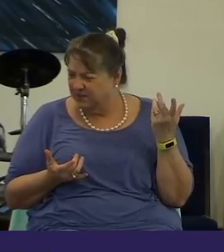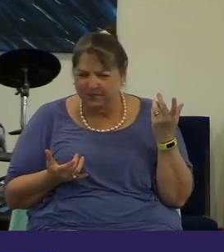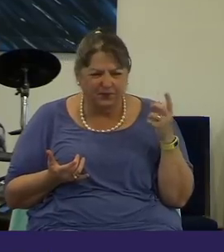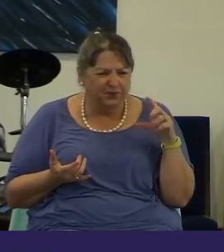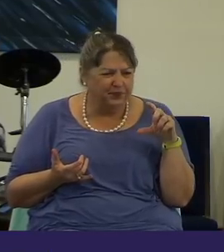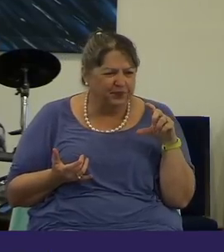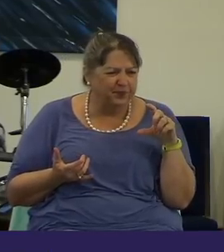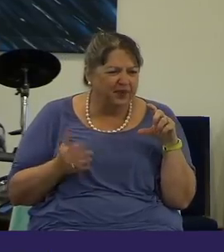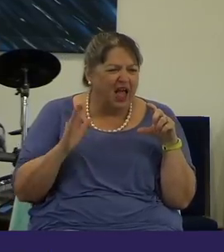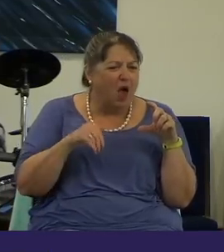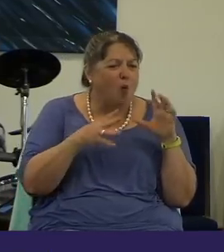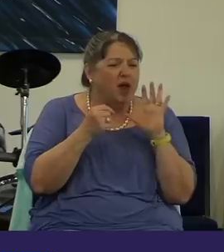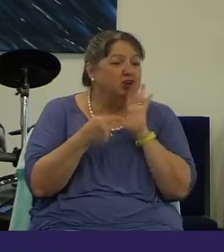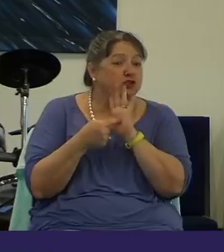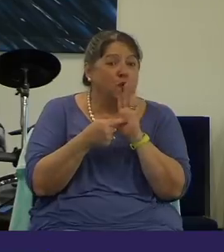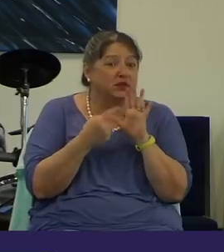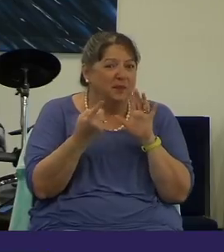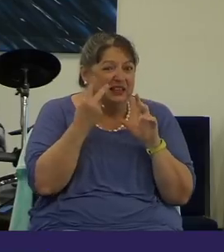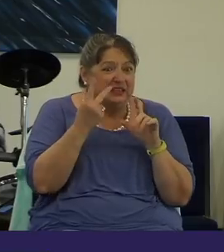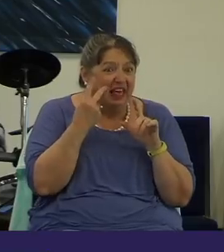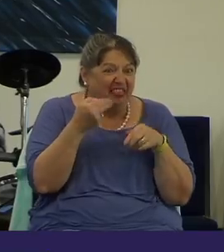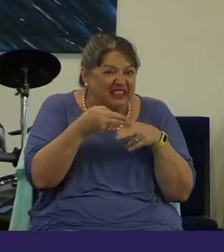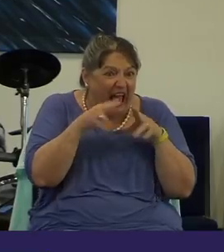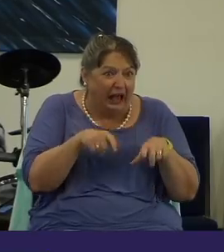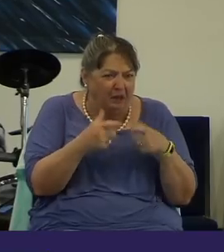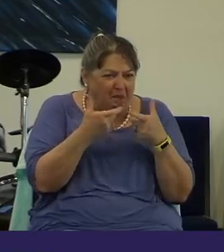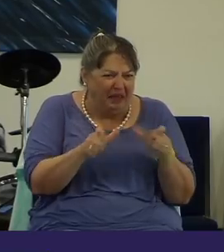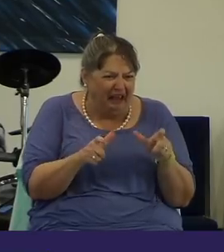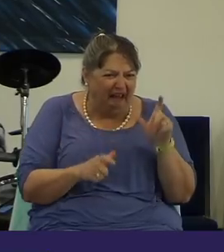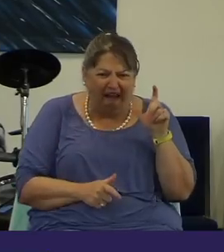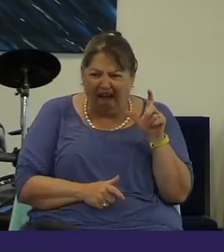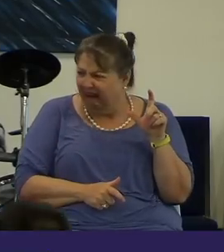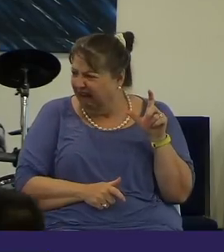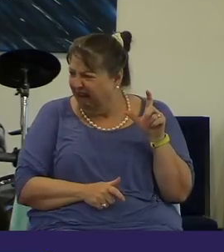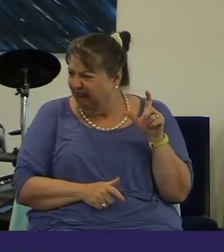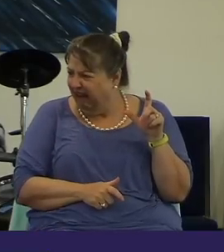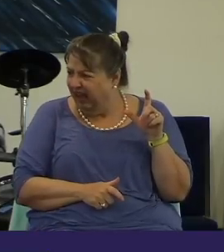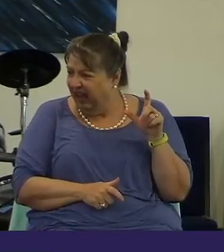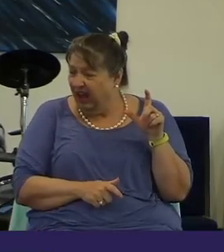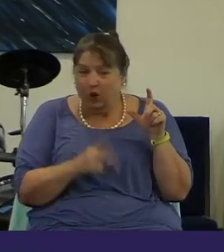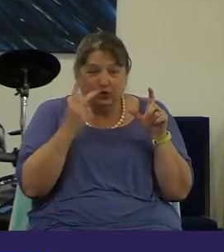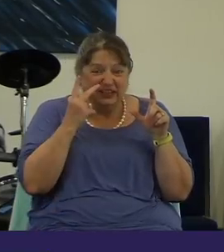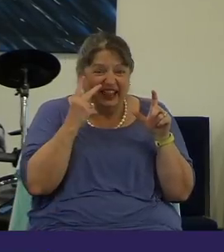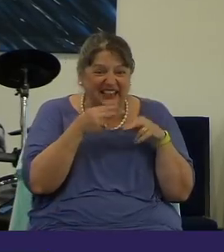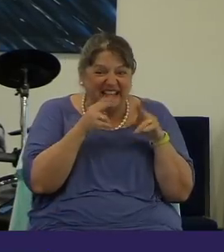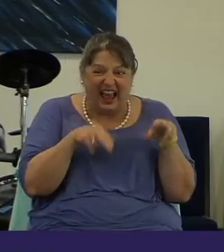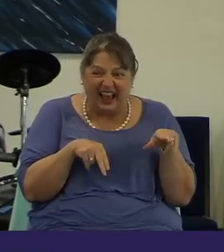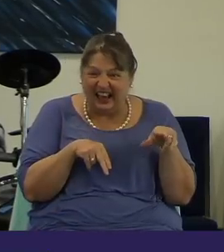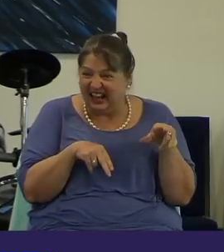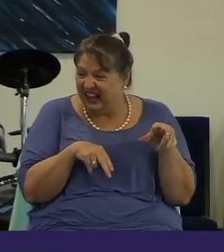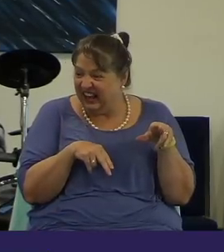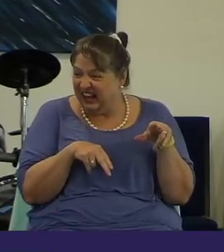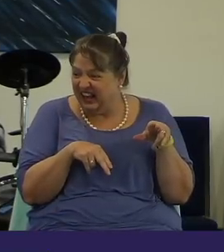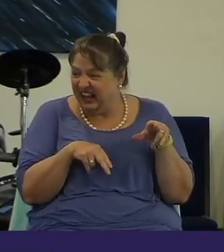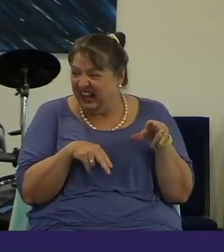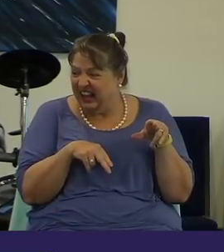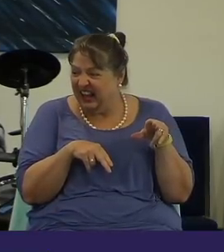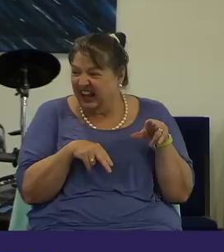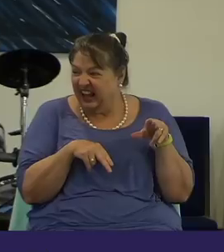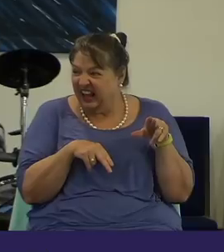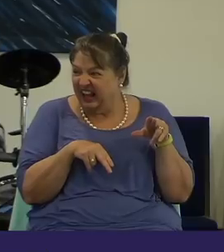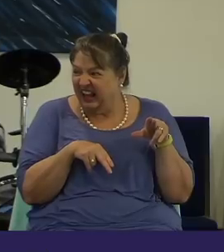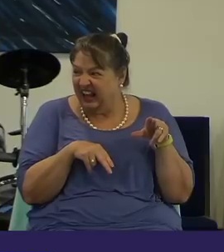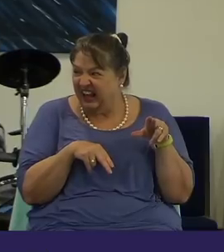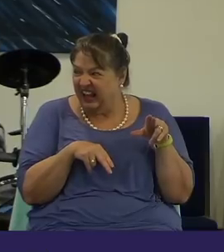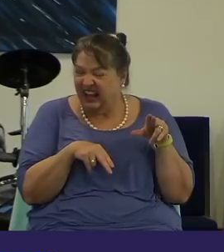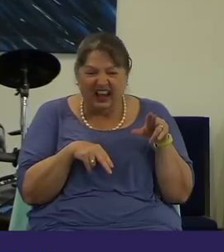I wanted to show you something. See how big this egg is? And then see how this egg is? It doesn't have that sharp point on the top. Did